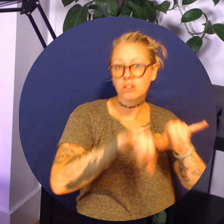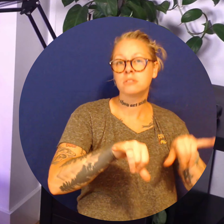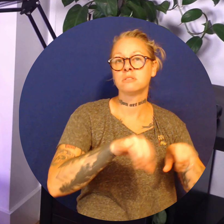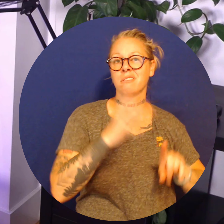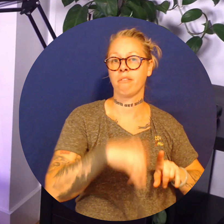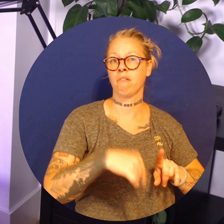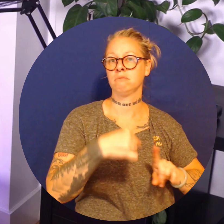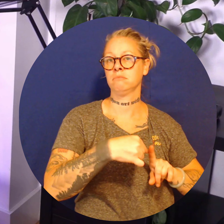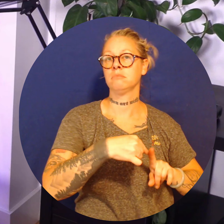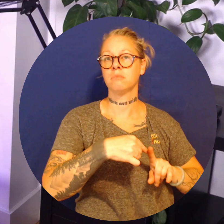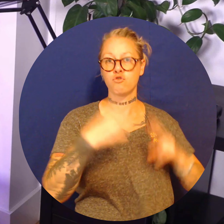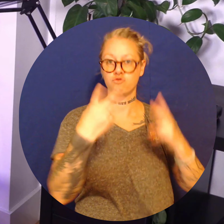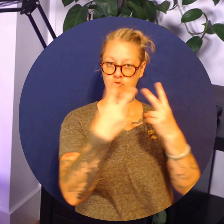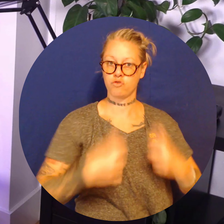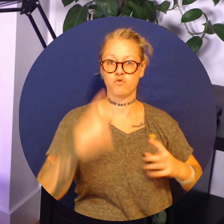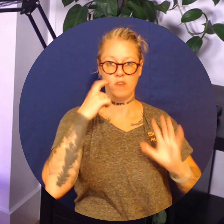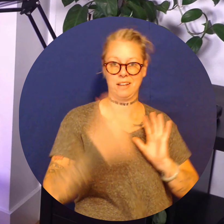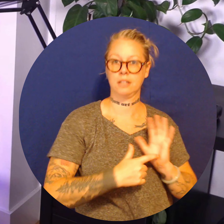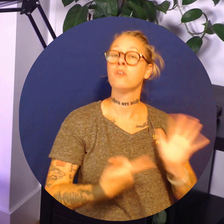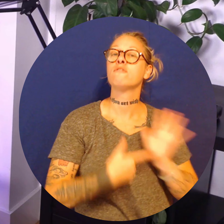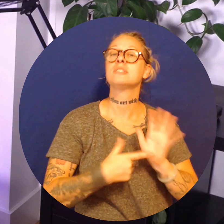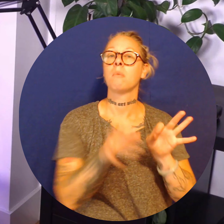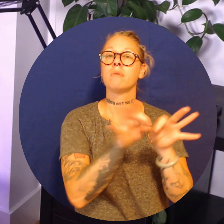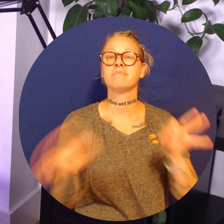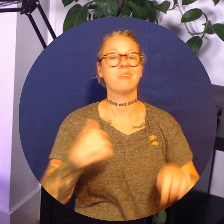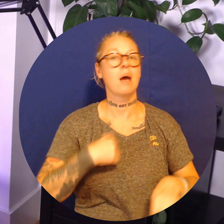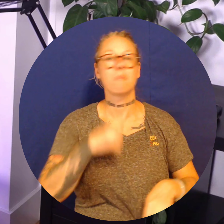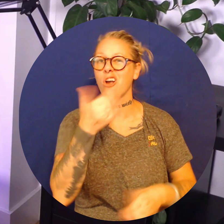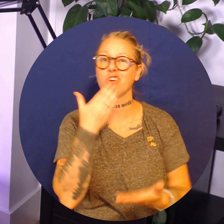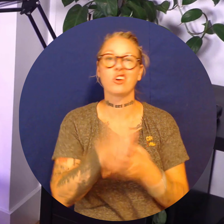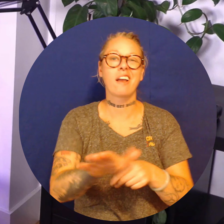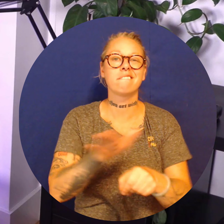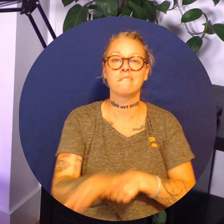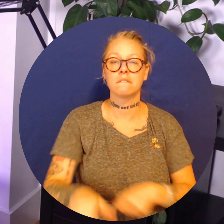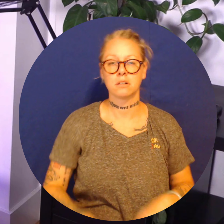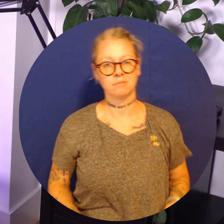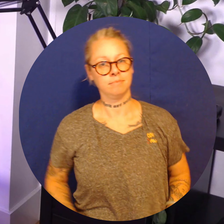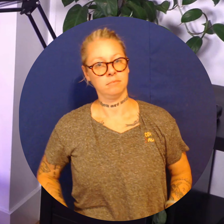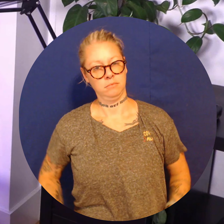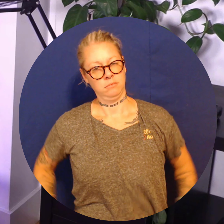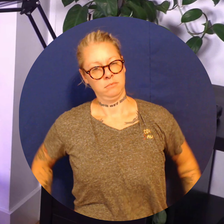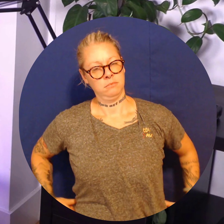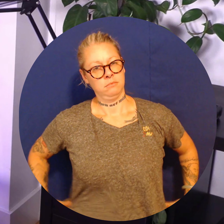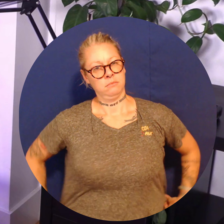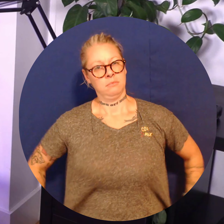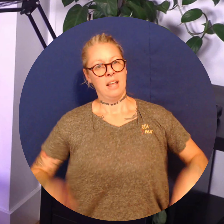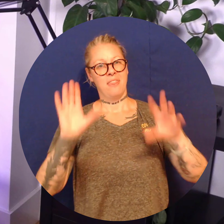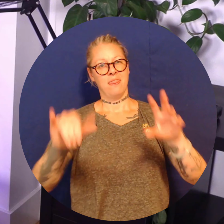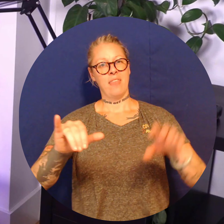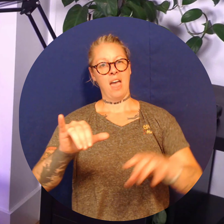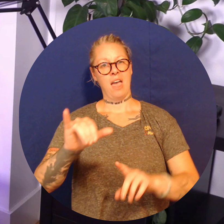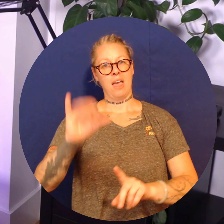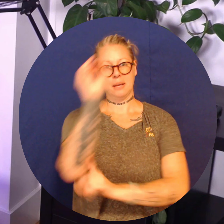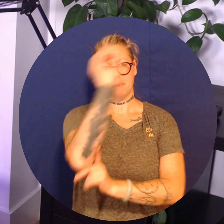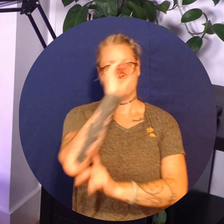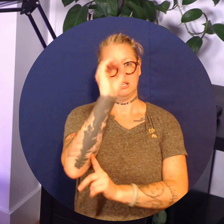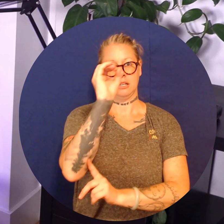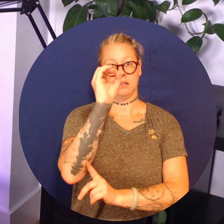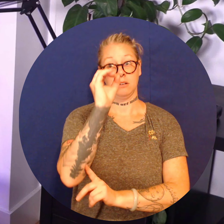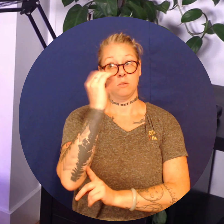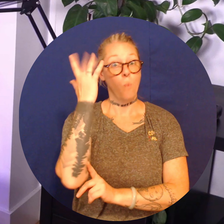patterns so the idea of like i'm not good enough does i'm not good enough stem from